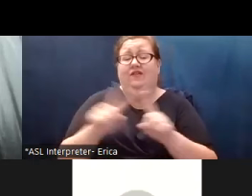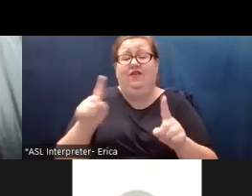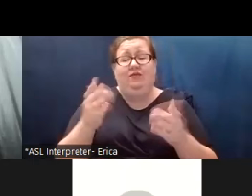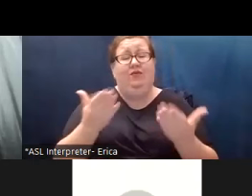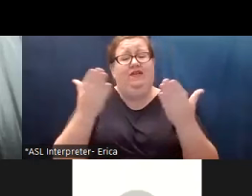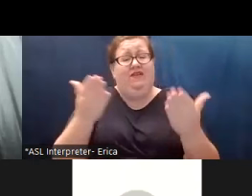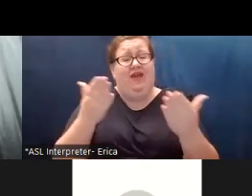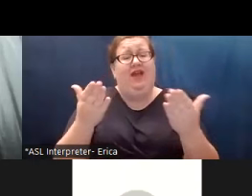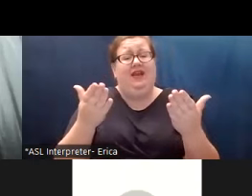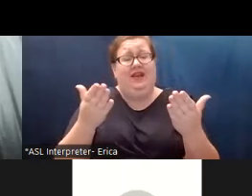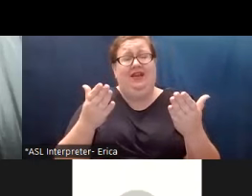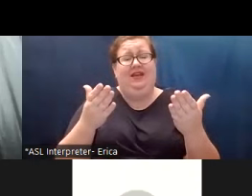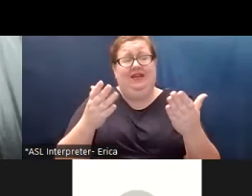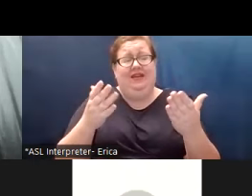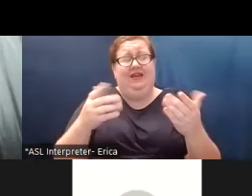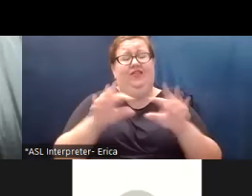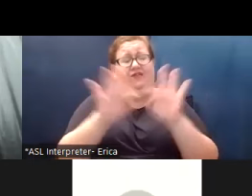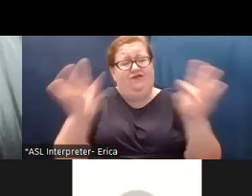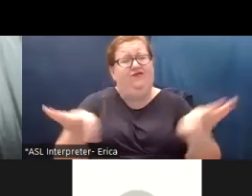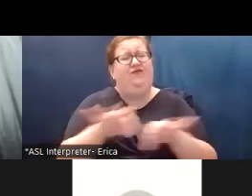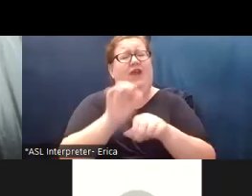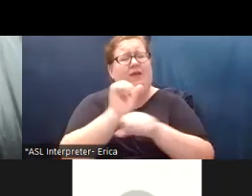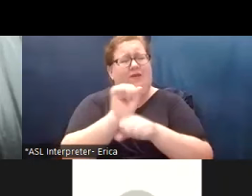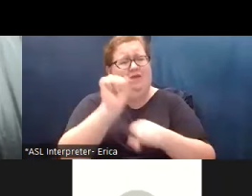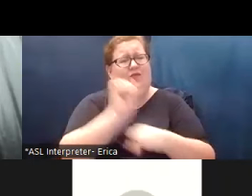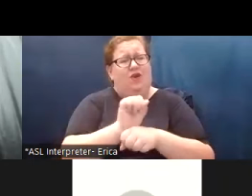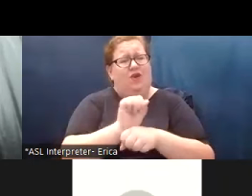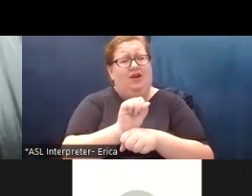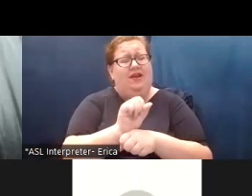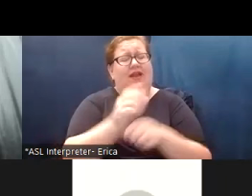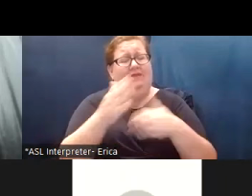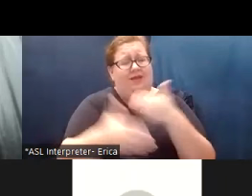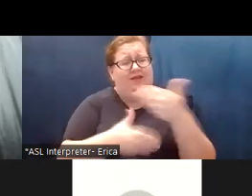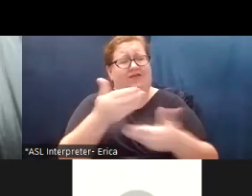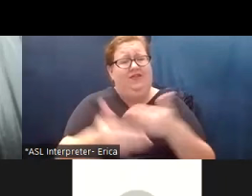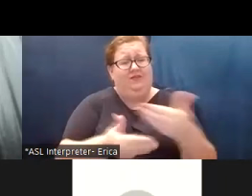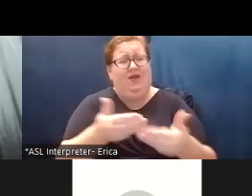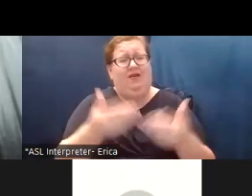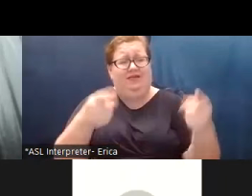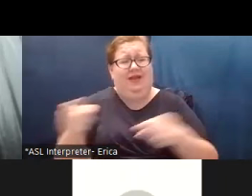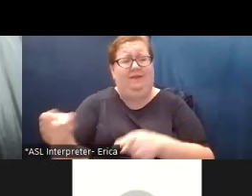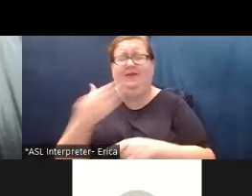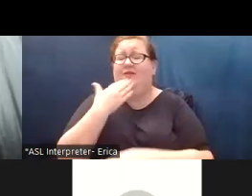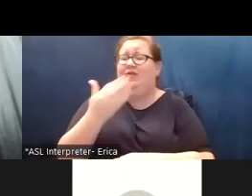framework for this and really making this planning process happen. So thank you, Nick.